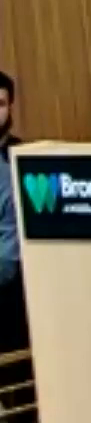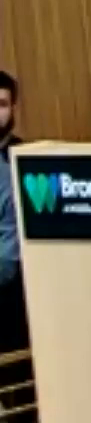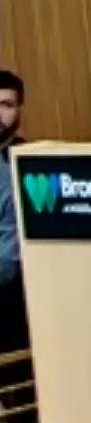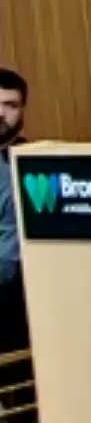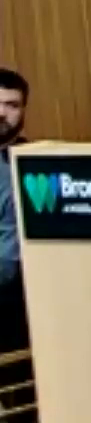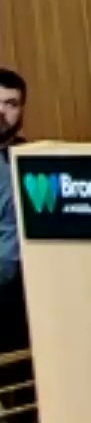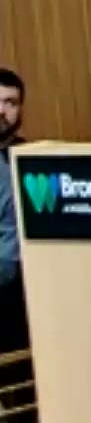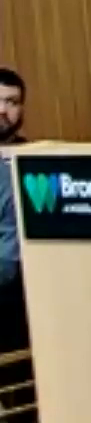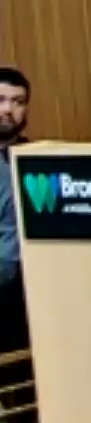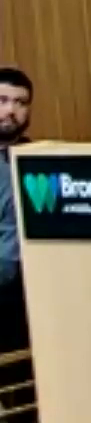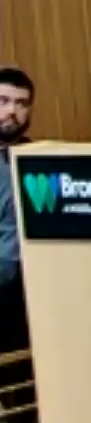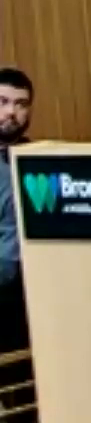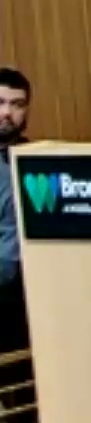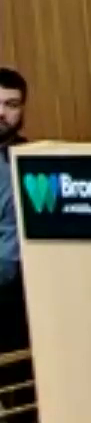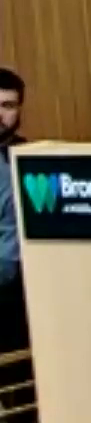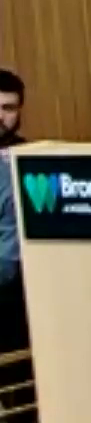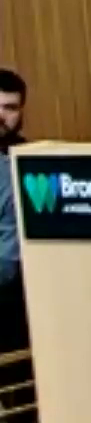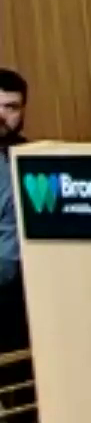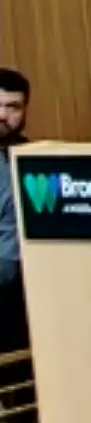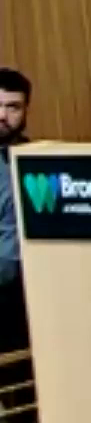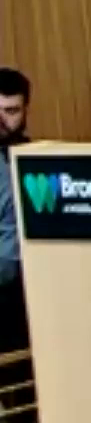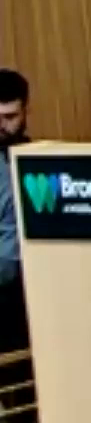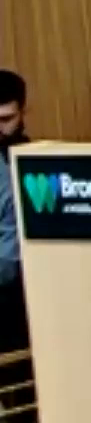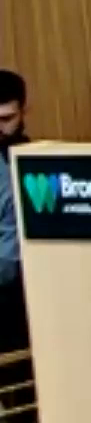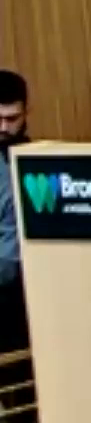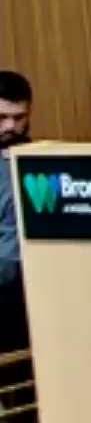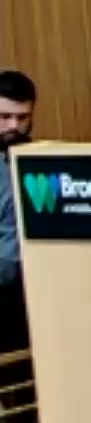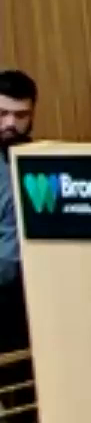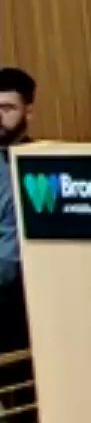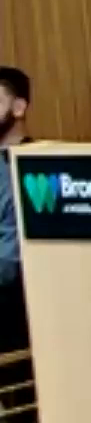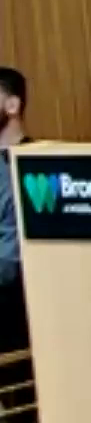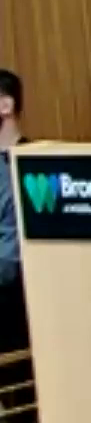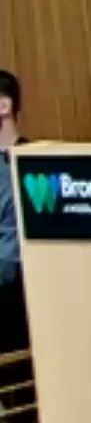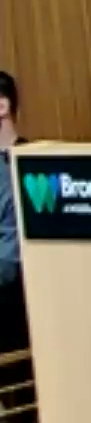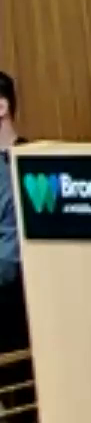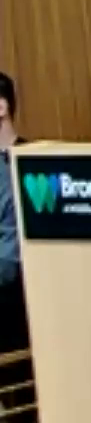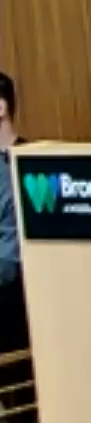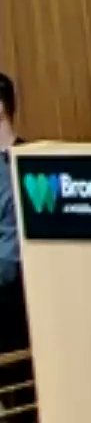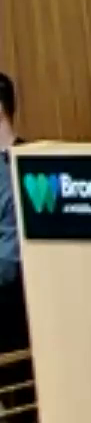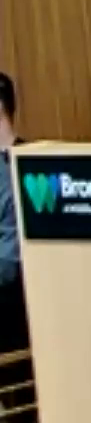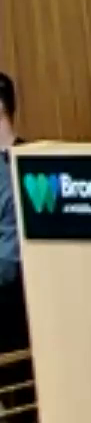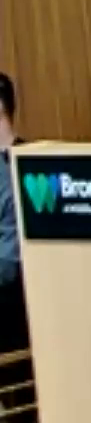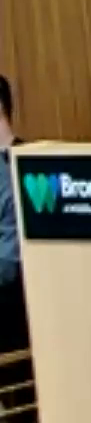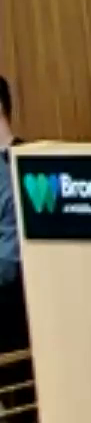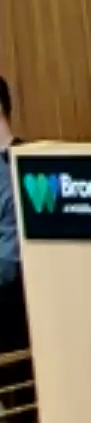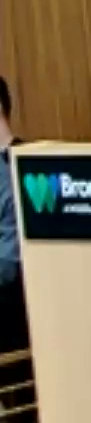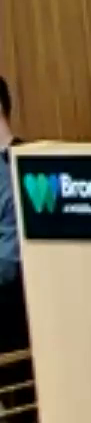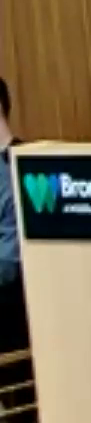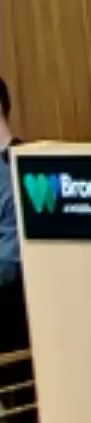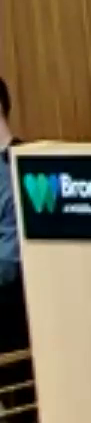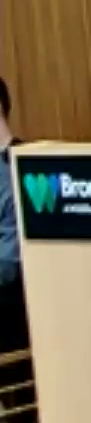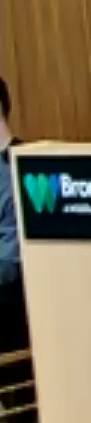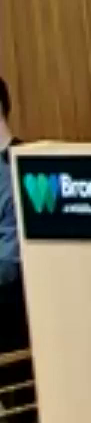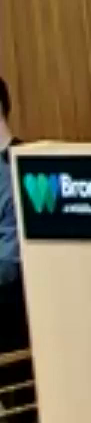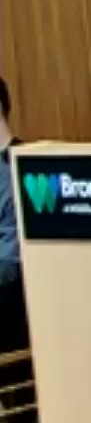Discrimination we know there are so many who do not file out of fear or because they think that the fight is just not worth